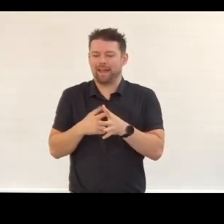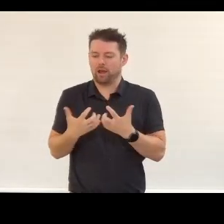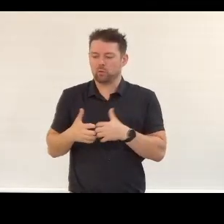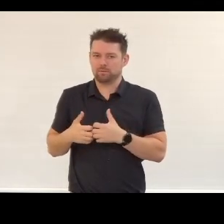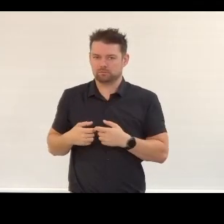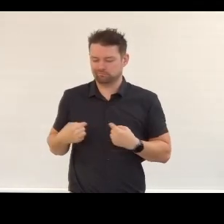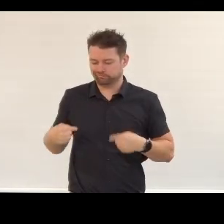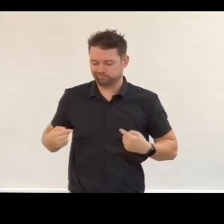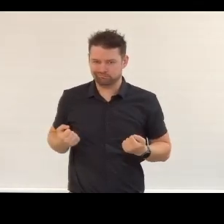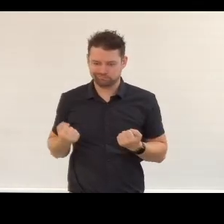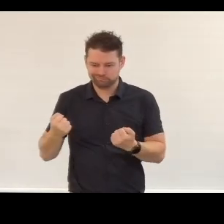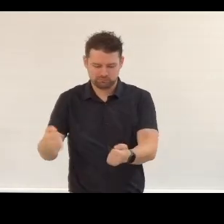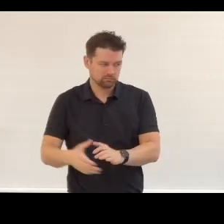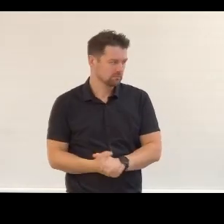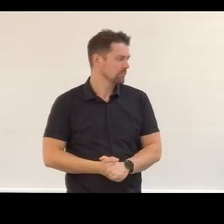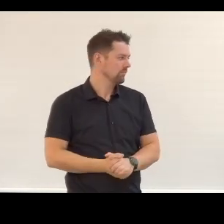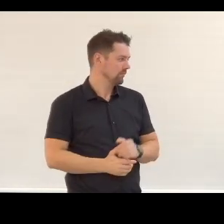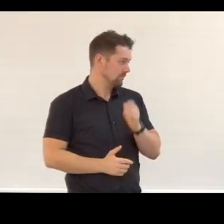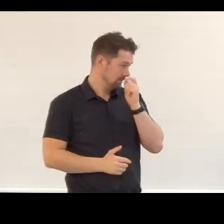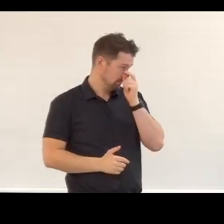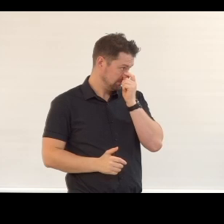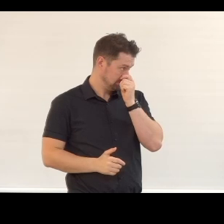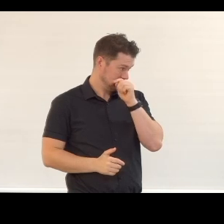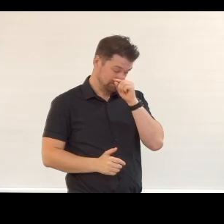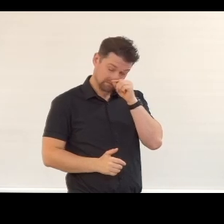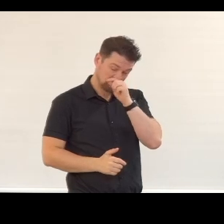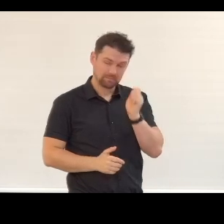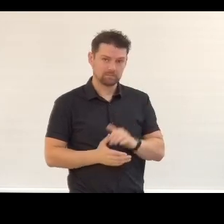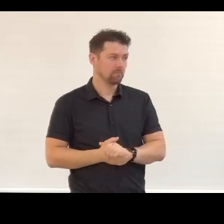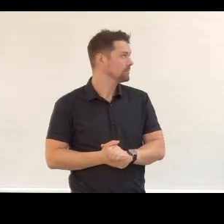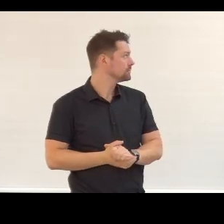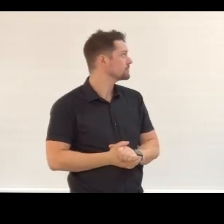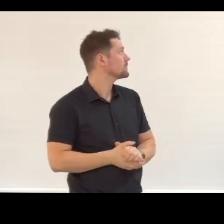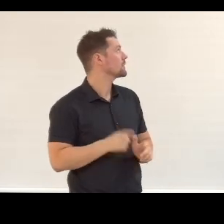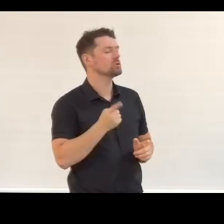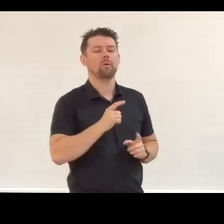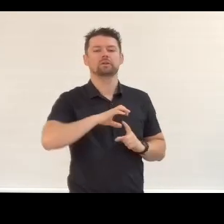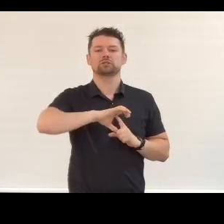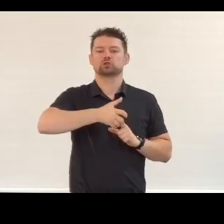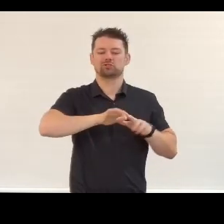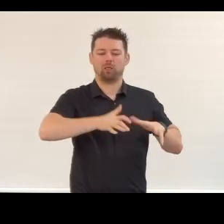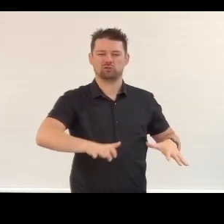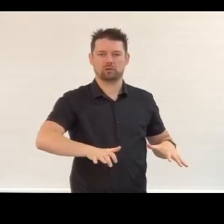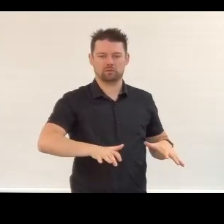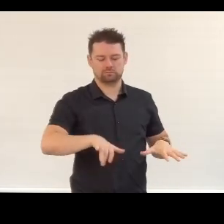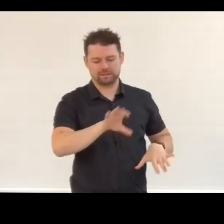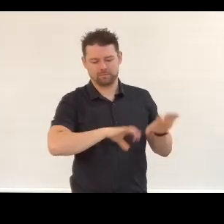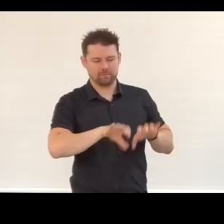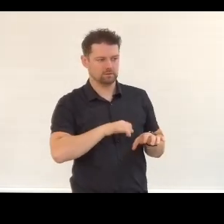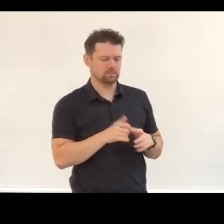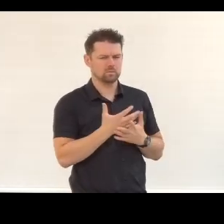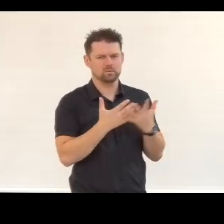equipment. So here are some examples about the geological experiments. So there were a lot of